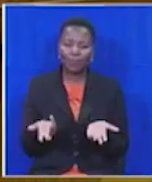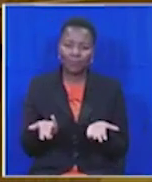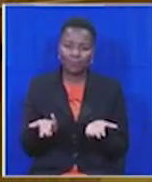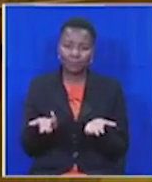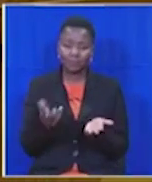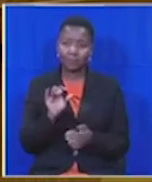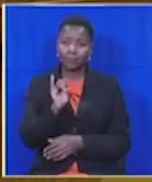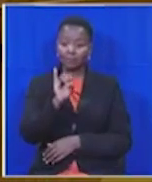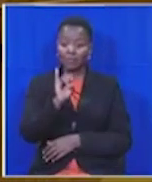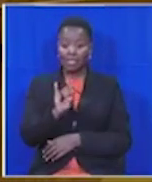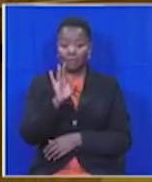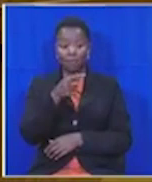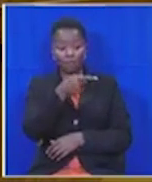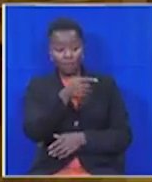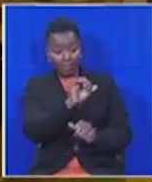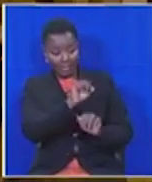If you can do so,